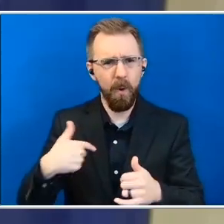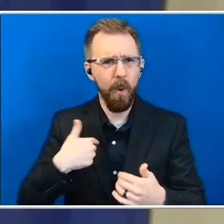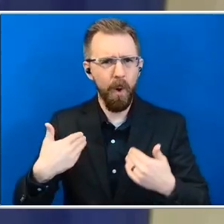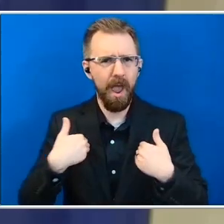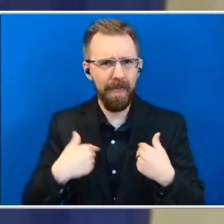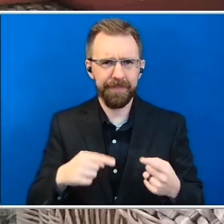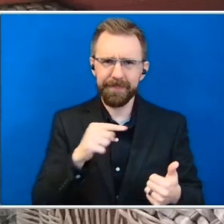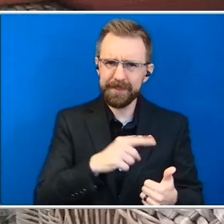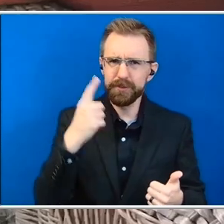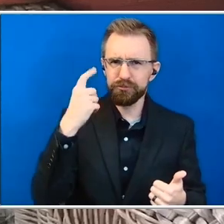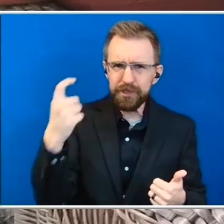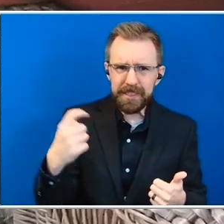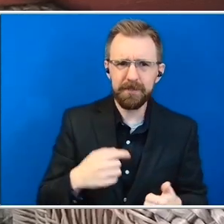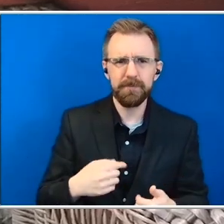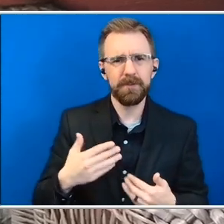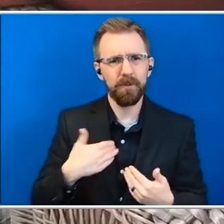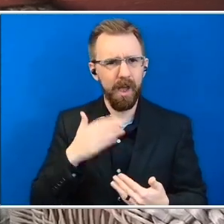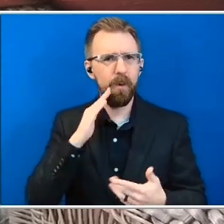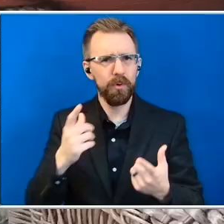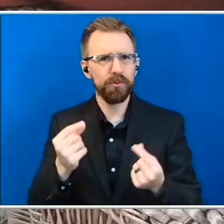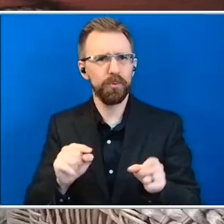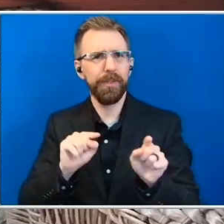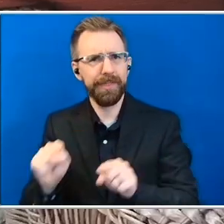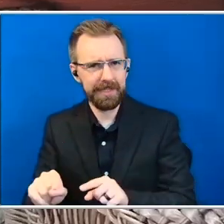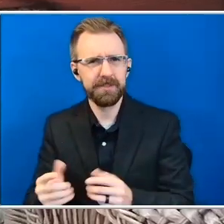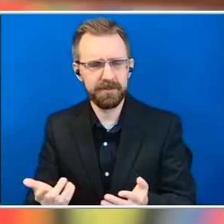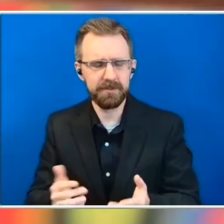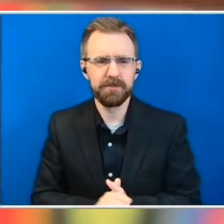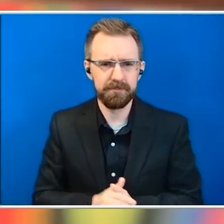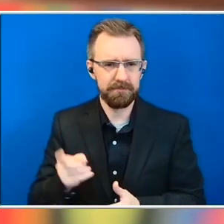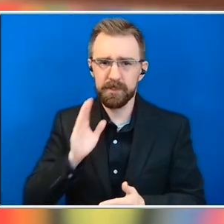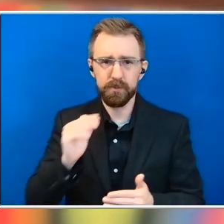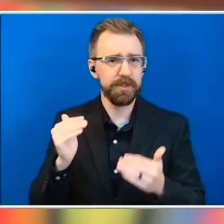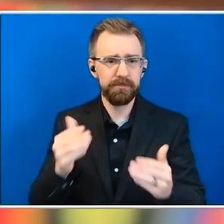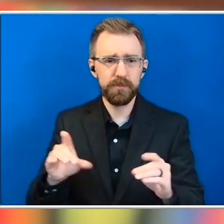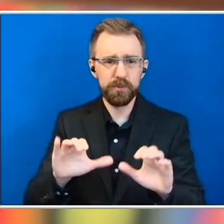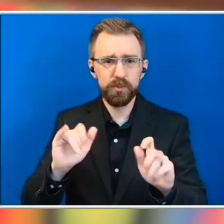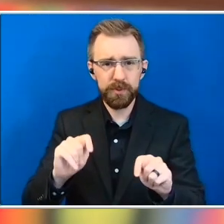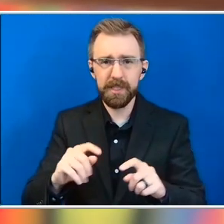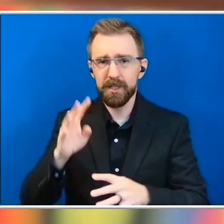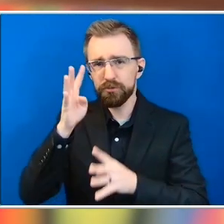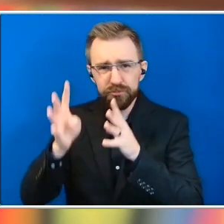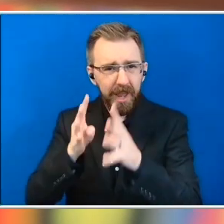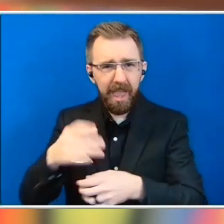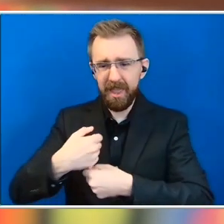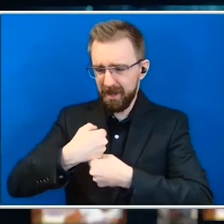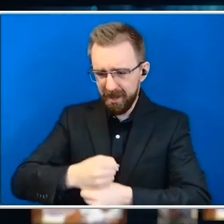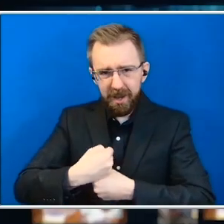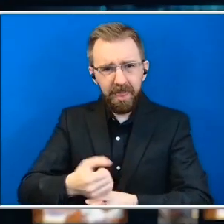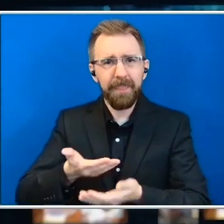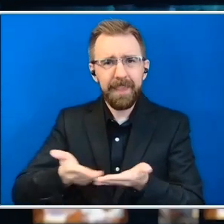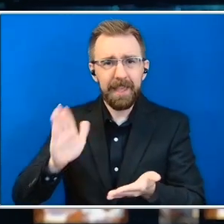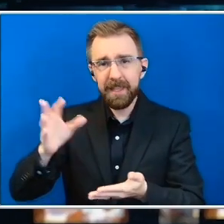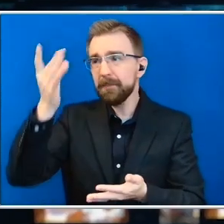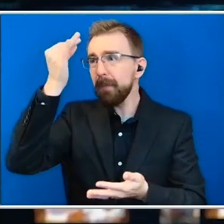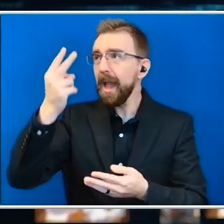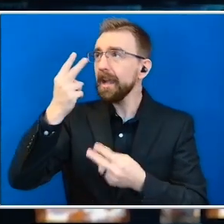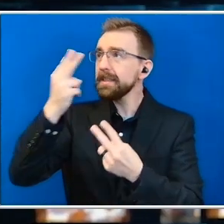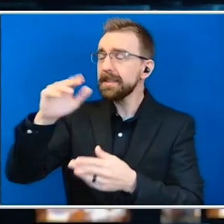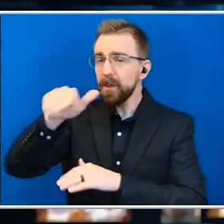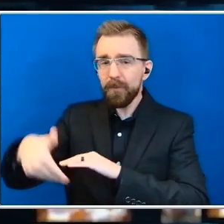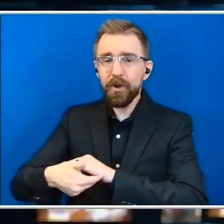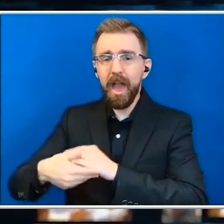is what I'm going to do. And he would do it. He would create things that he could see in his mind overnight. What is it?